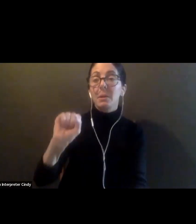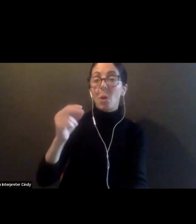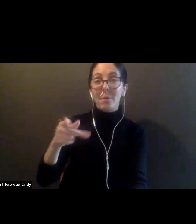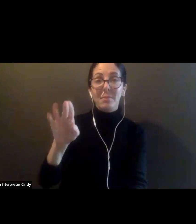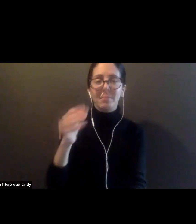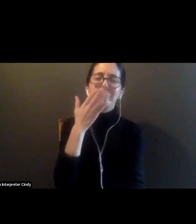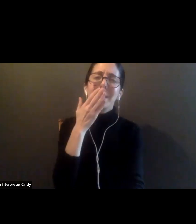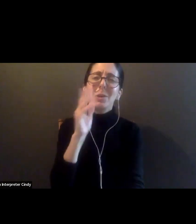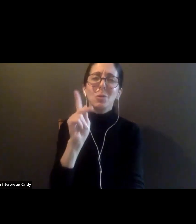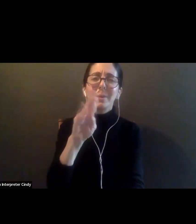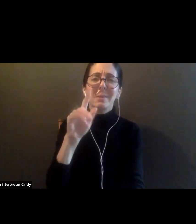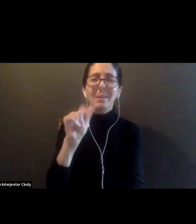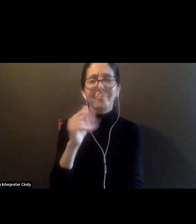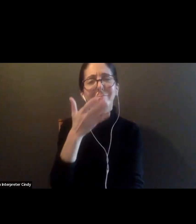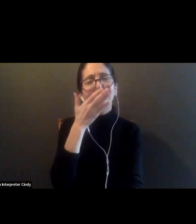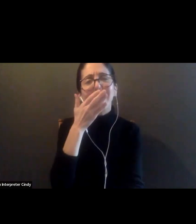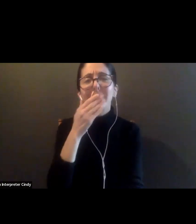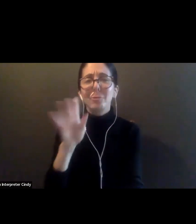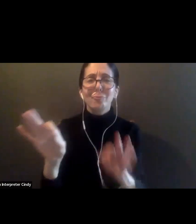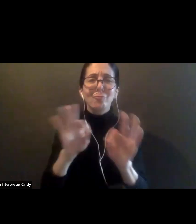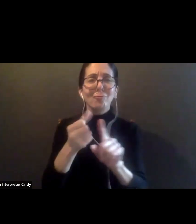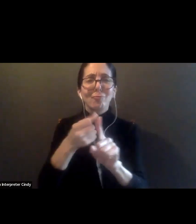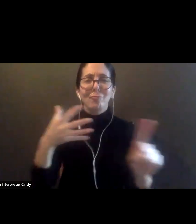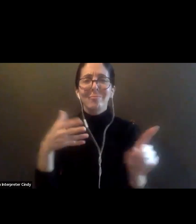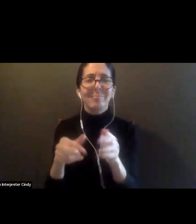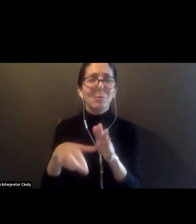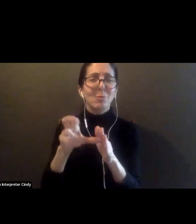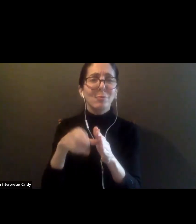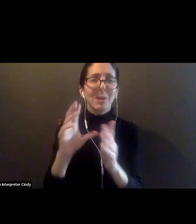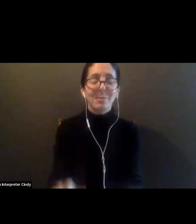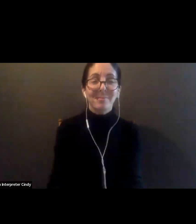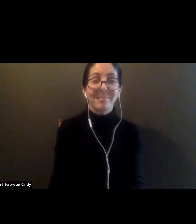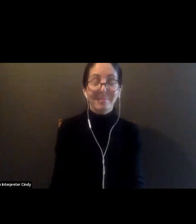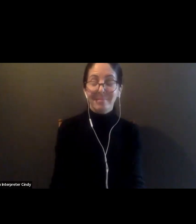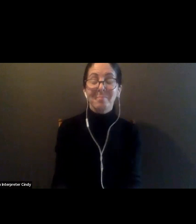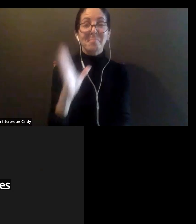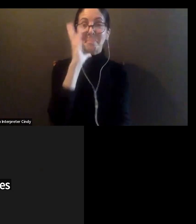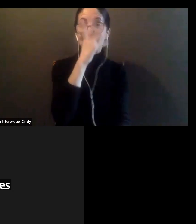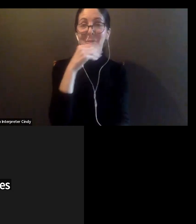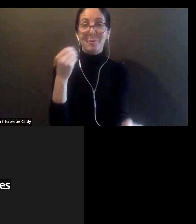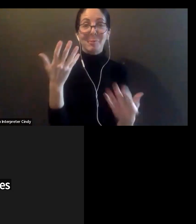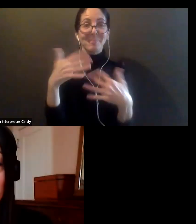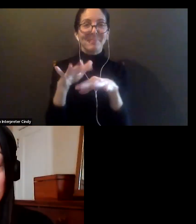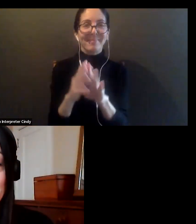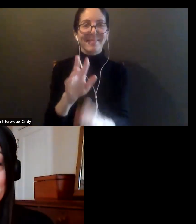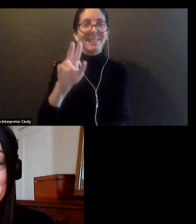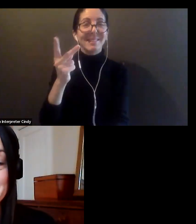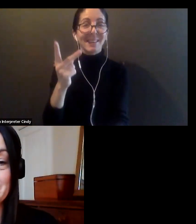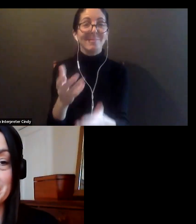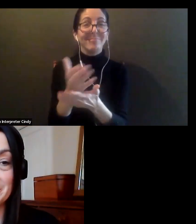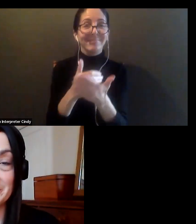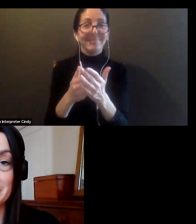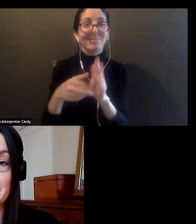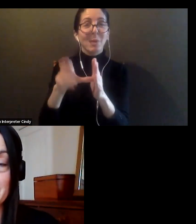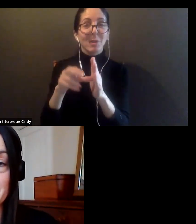for sharing that very important scoping review. It actually segues very perfectly into our second scoping review on remote